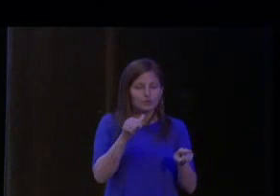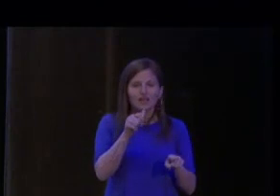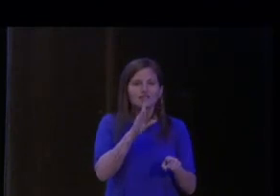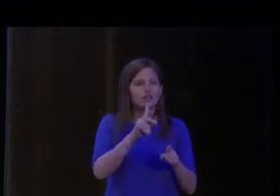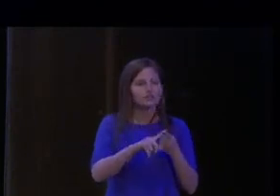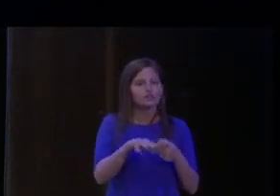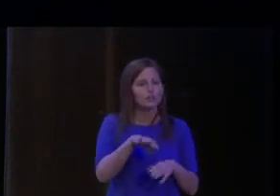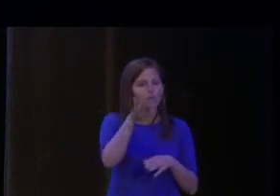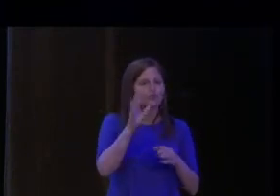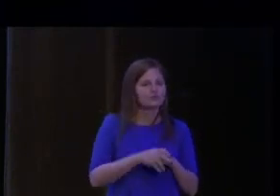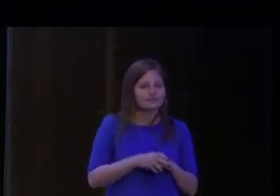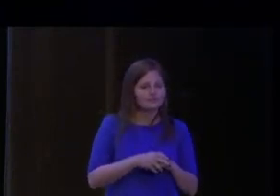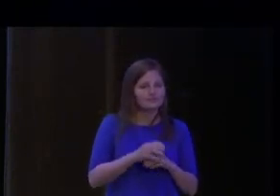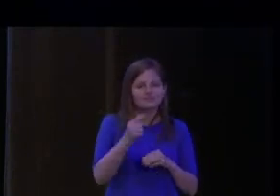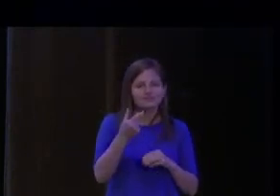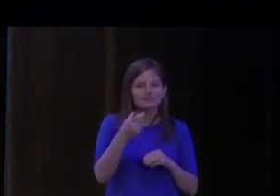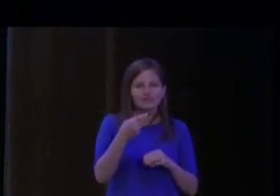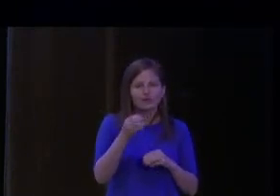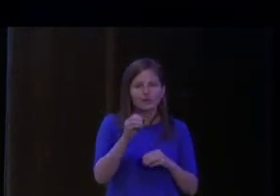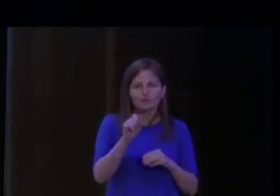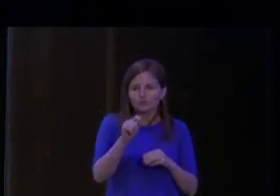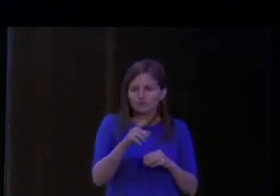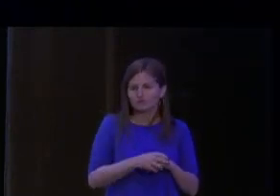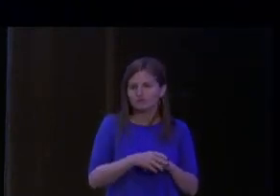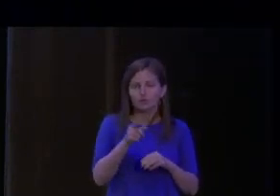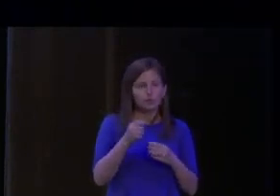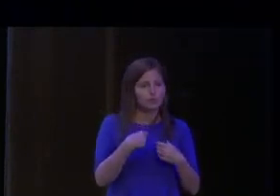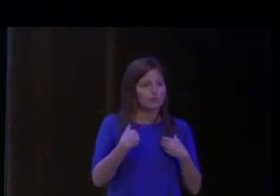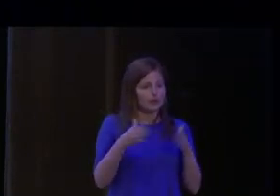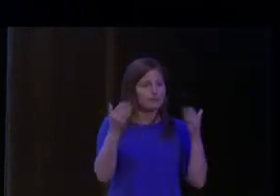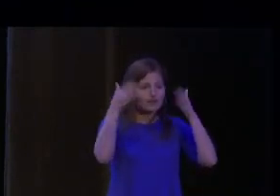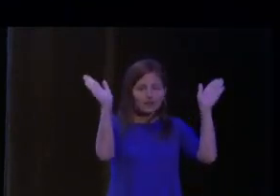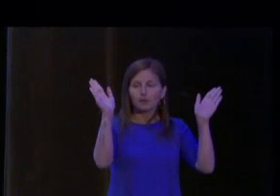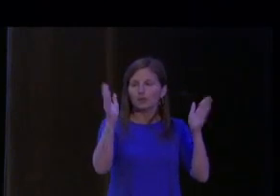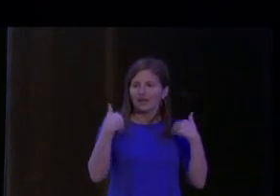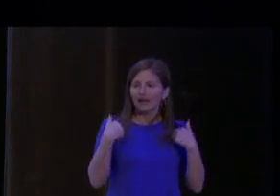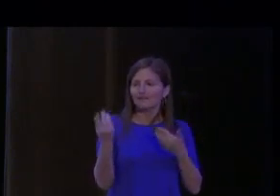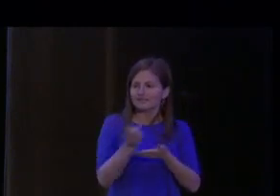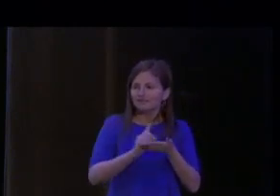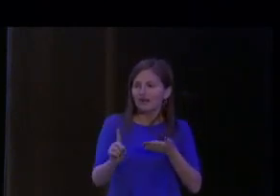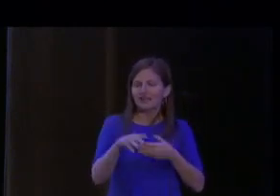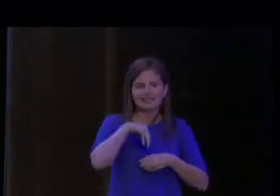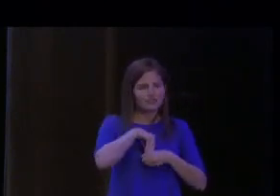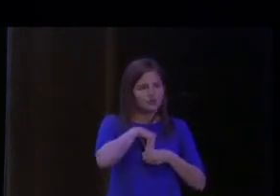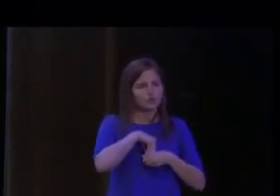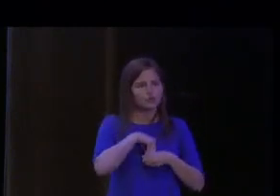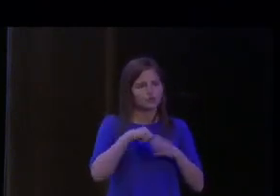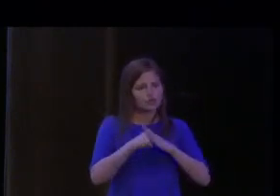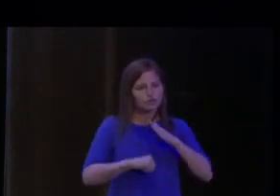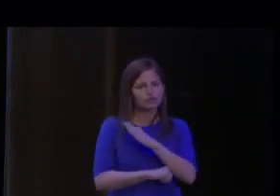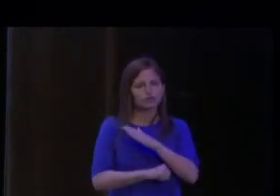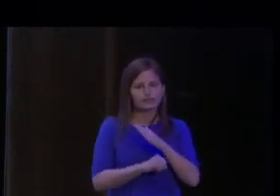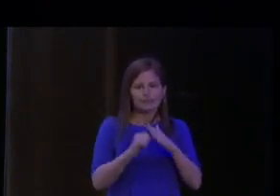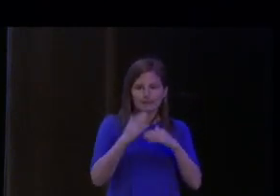to ghosts. For you to so make yourself available to having a divine inner